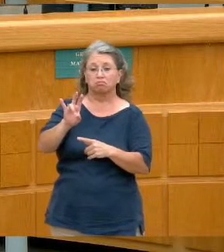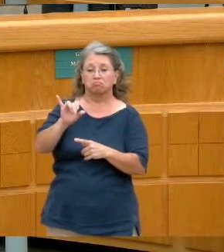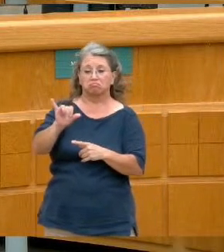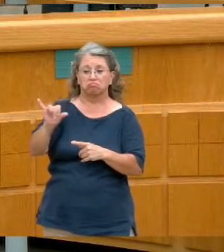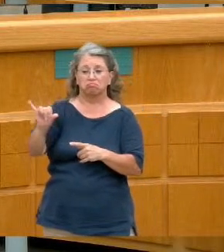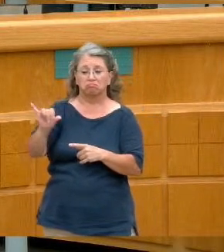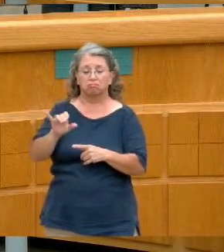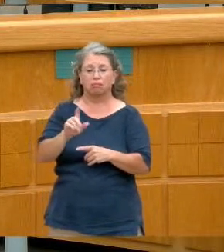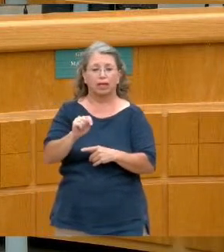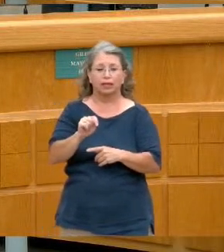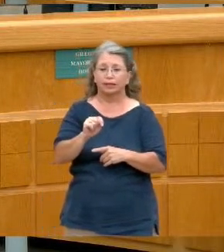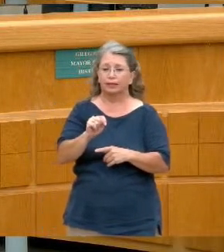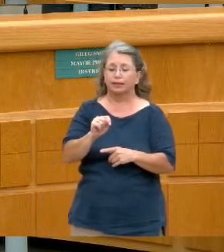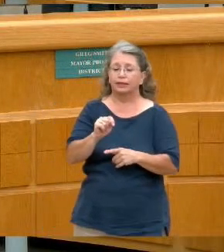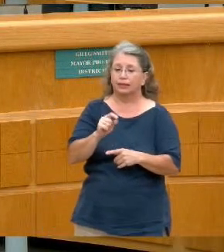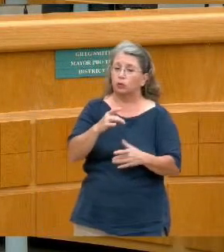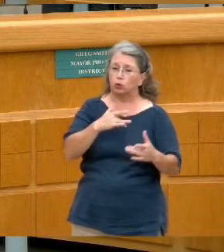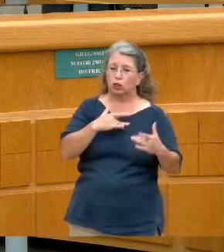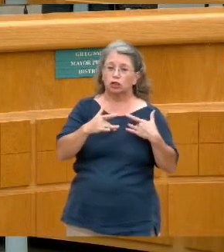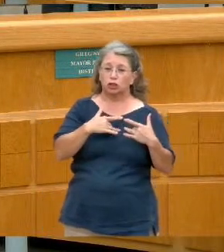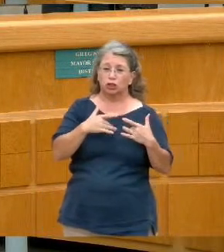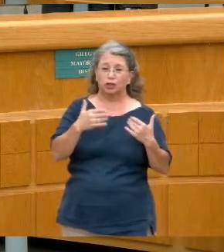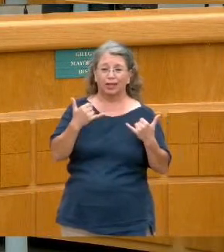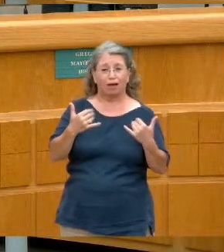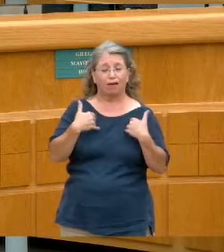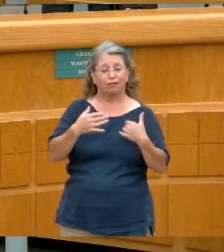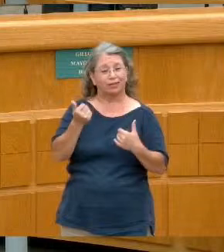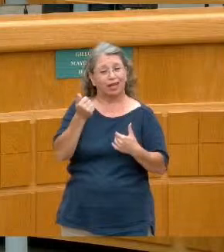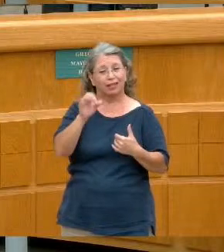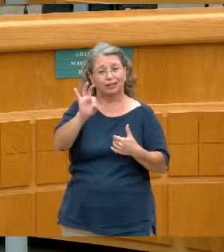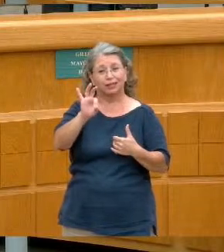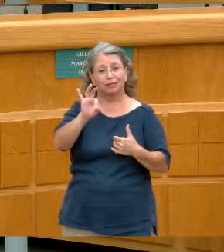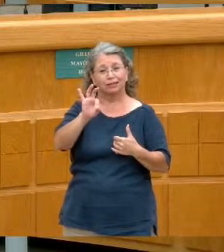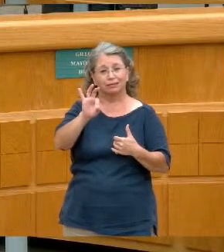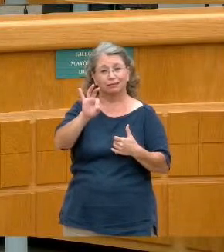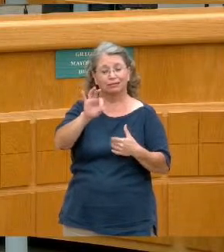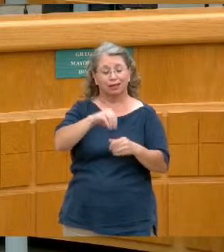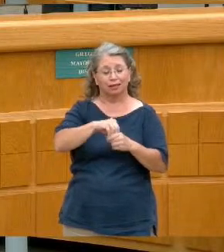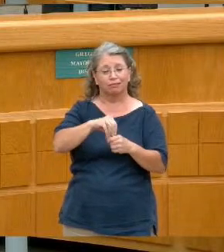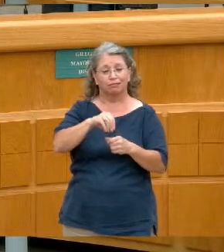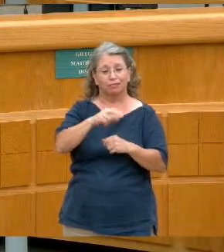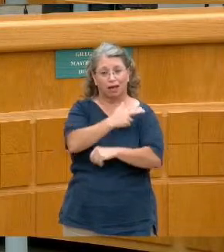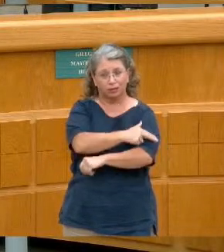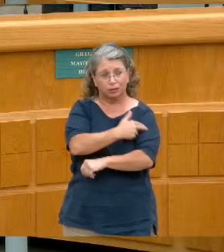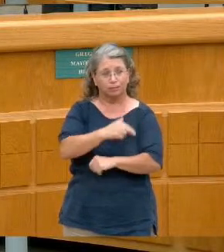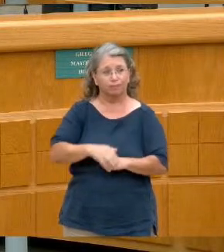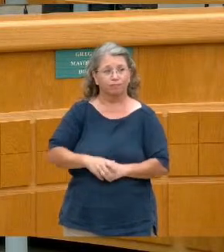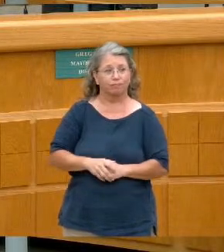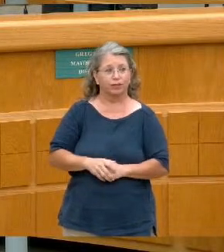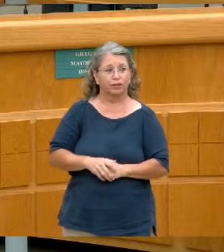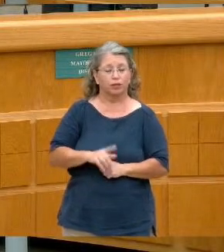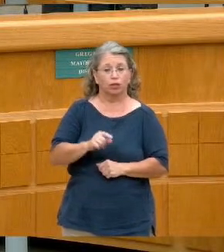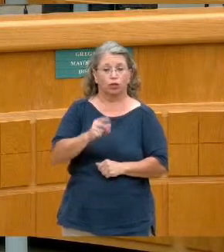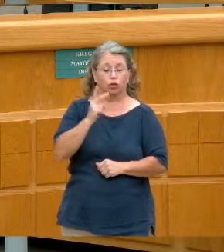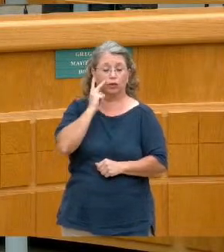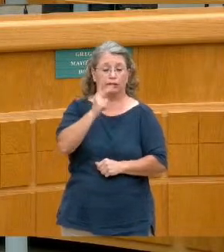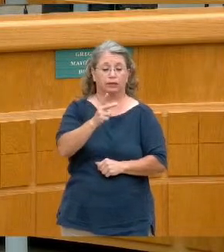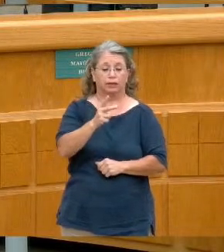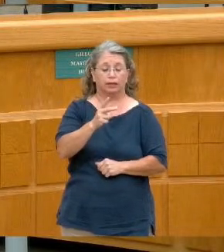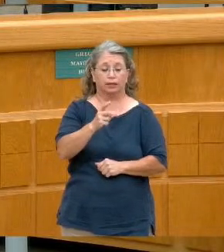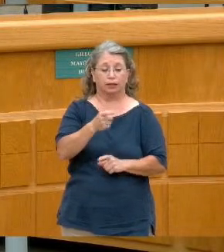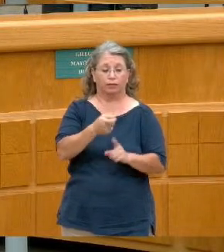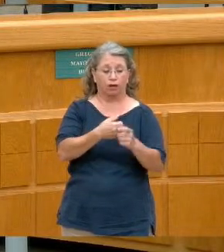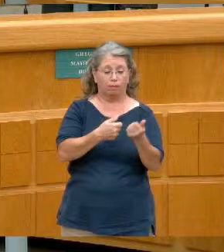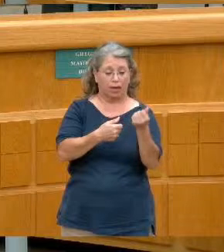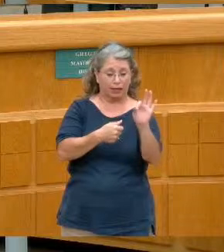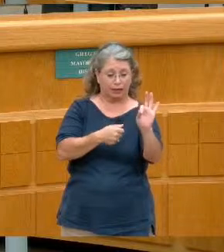a little bit concerned with this 19 number in the hospital. And on this next chart, you can see of those 19, 5 are